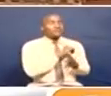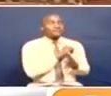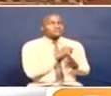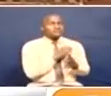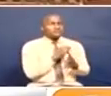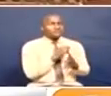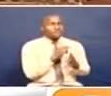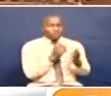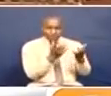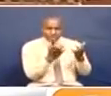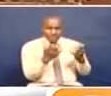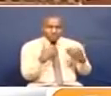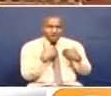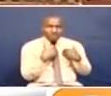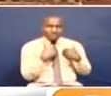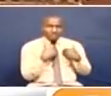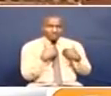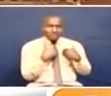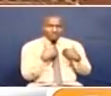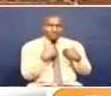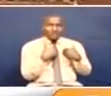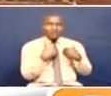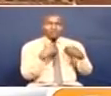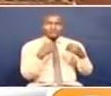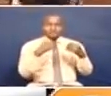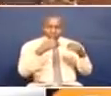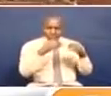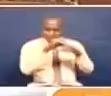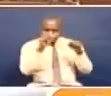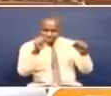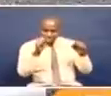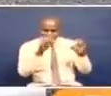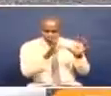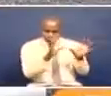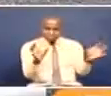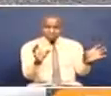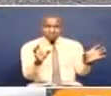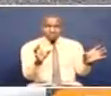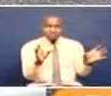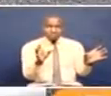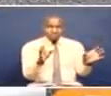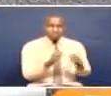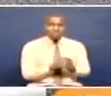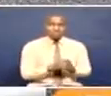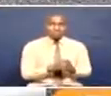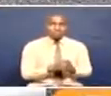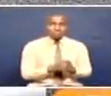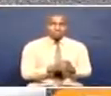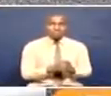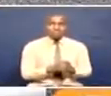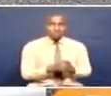to have a separate presidential election from other elections? I saw that on Twitter today. Yes. I saw that. And also But August 17th might give us